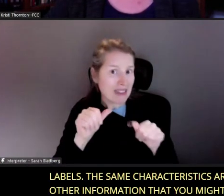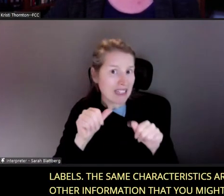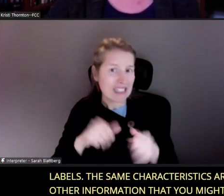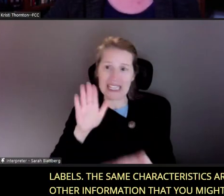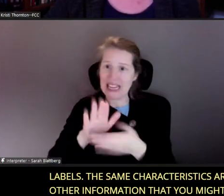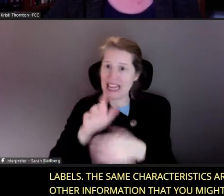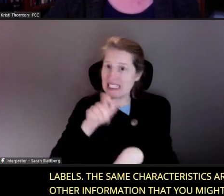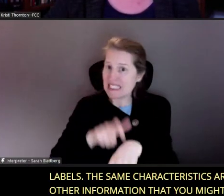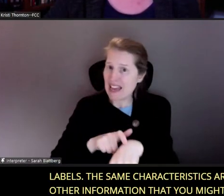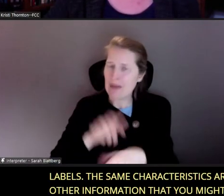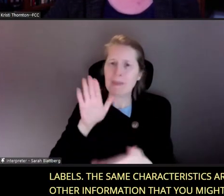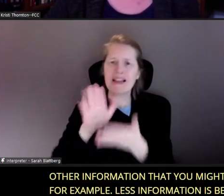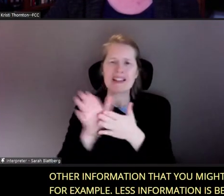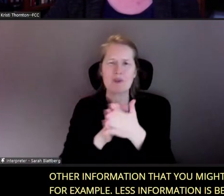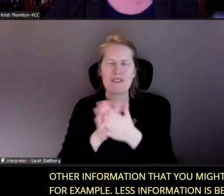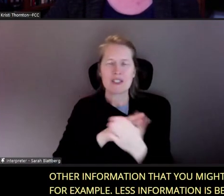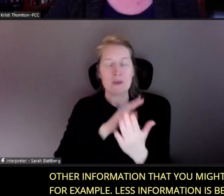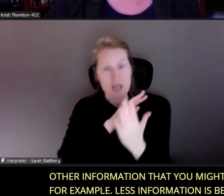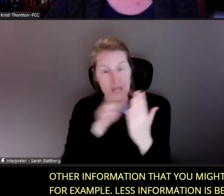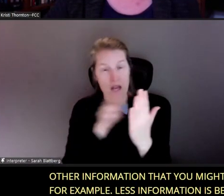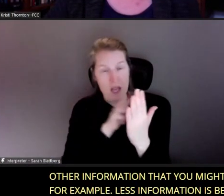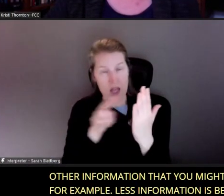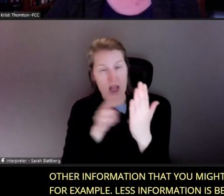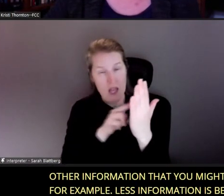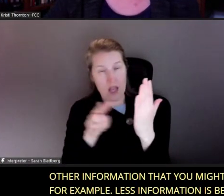less motivated.